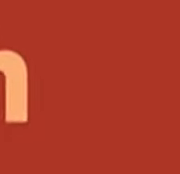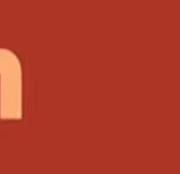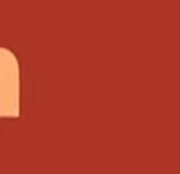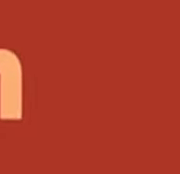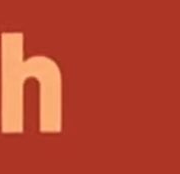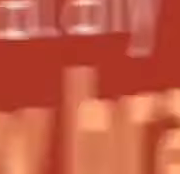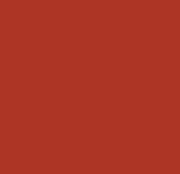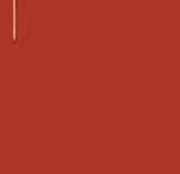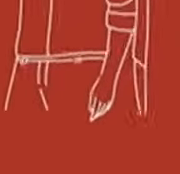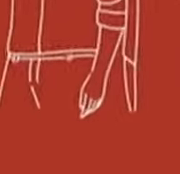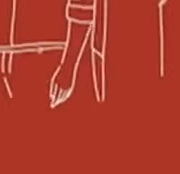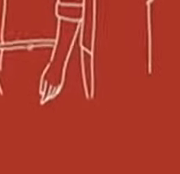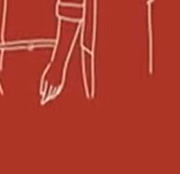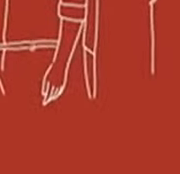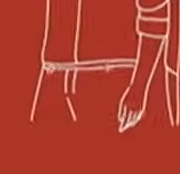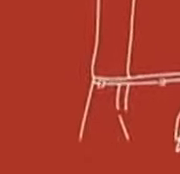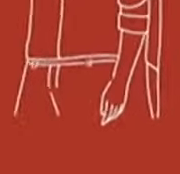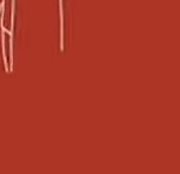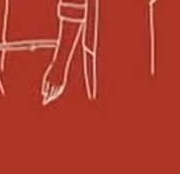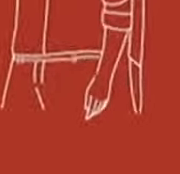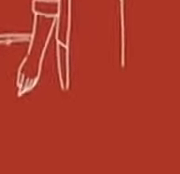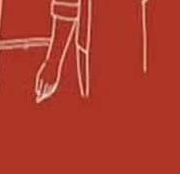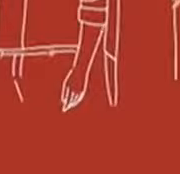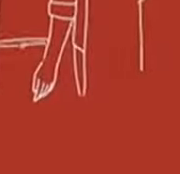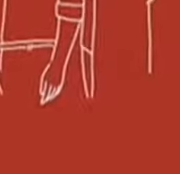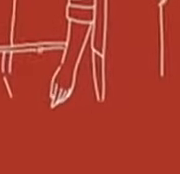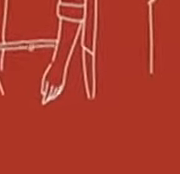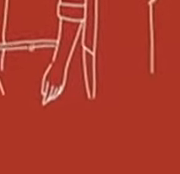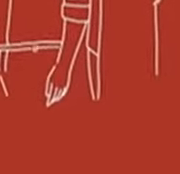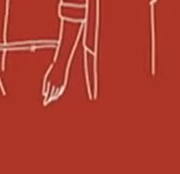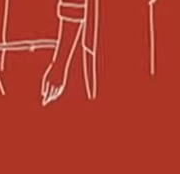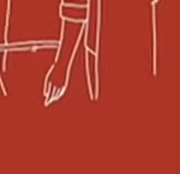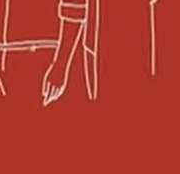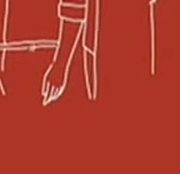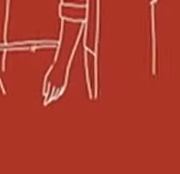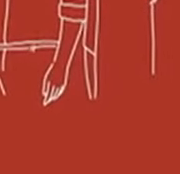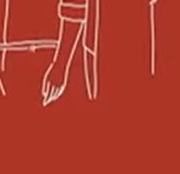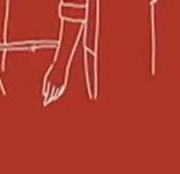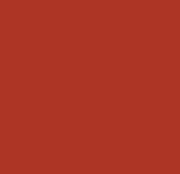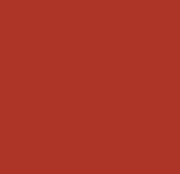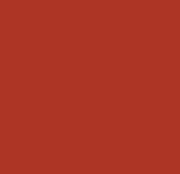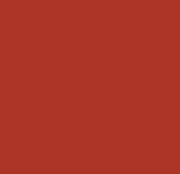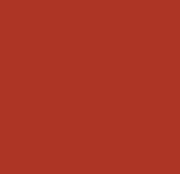Equity branch. You will also receive free financial and entrepreneurship training on how to